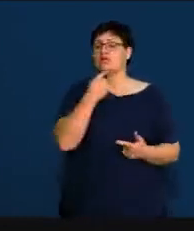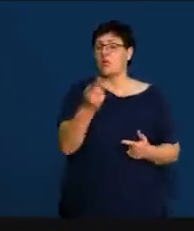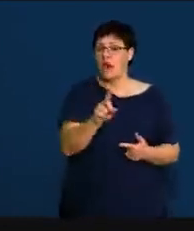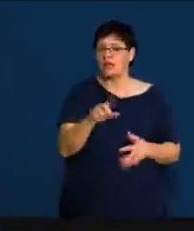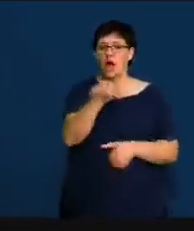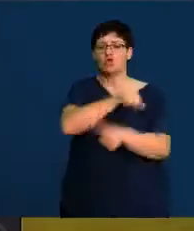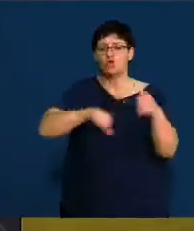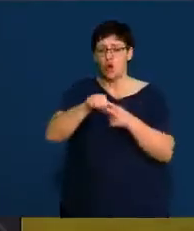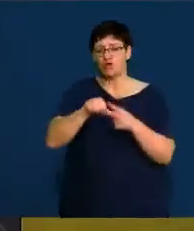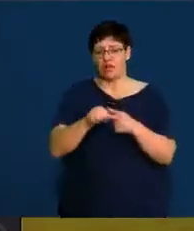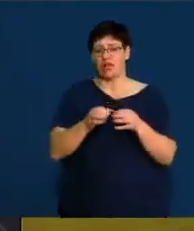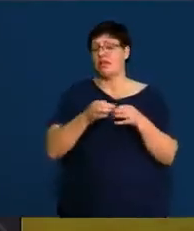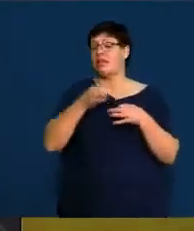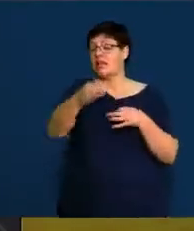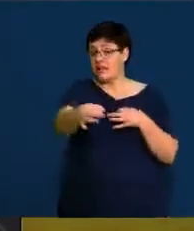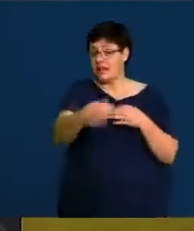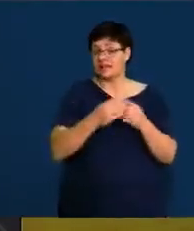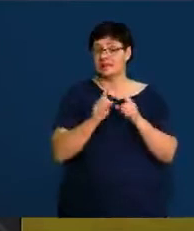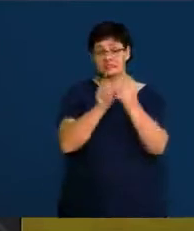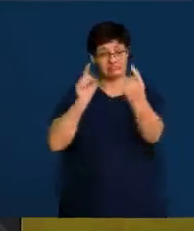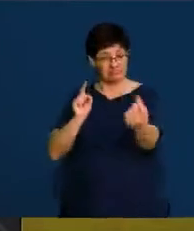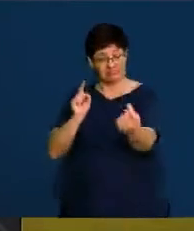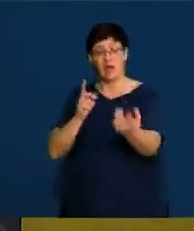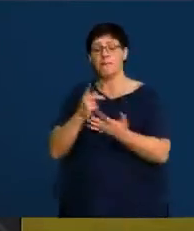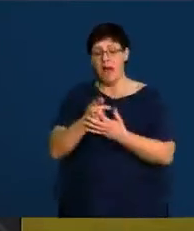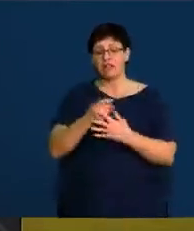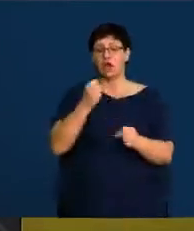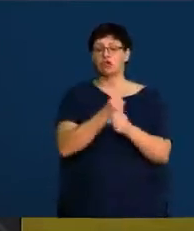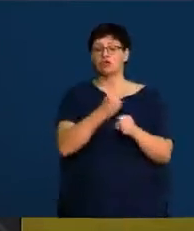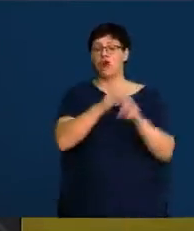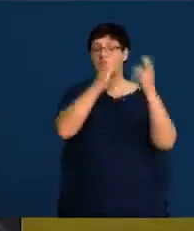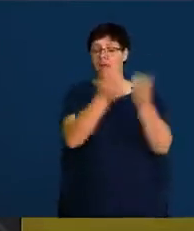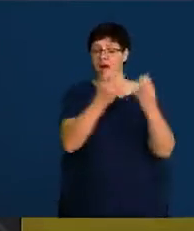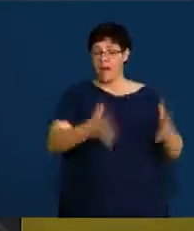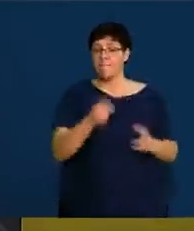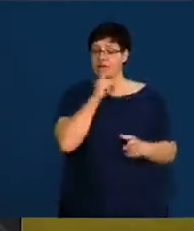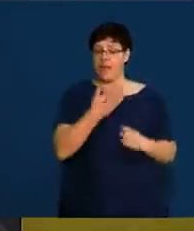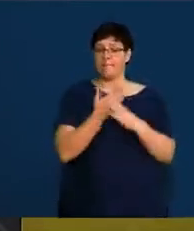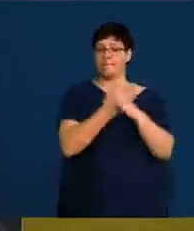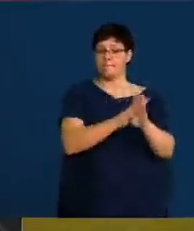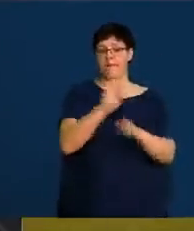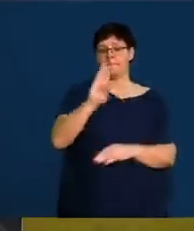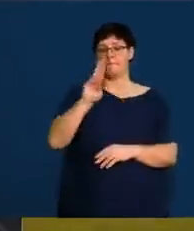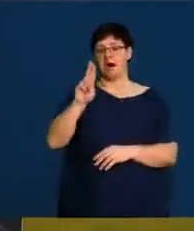social distancing. As a geographer, you should be saying a buffer. What is a